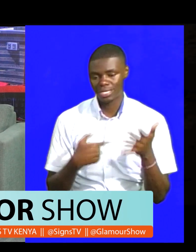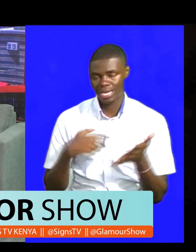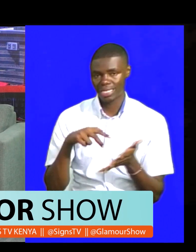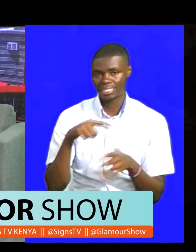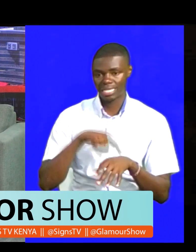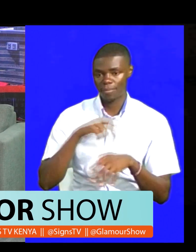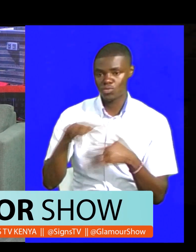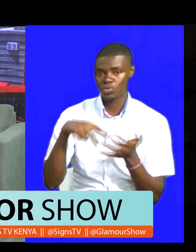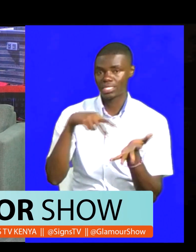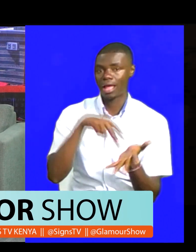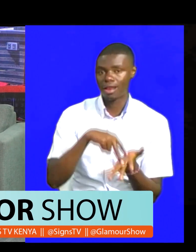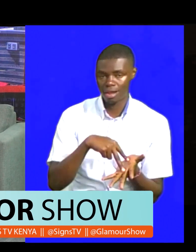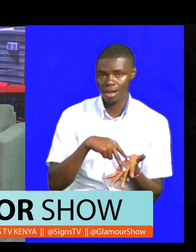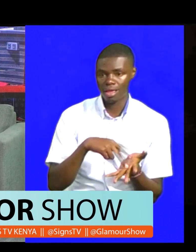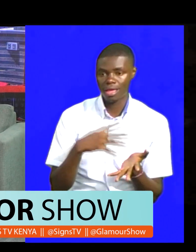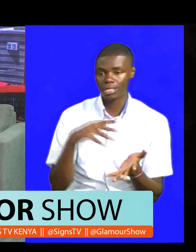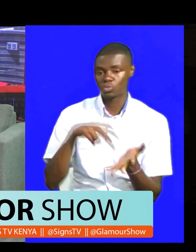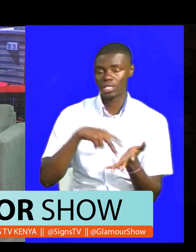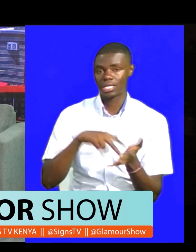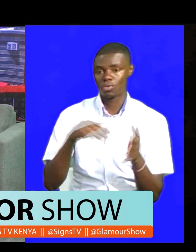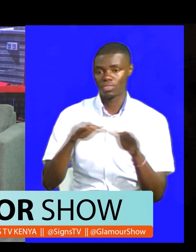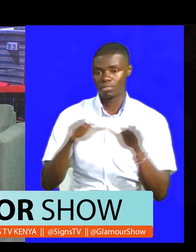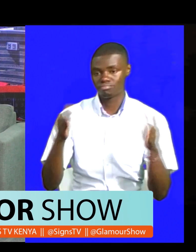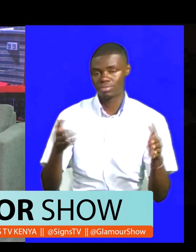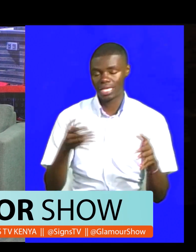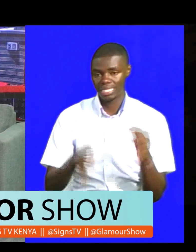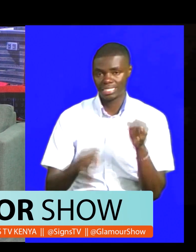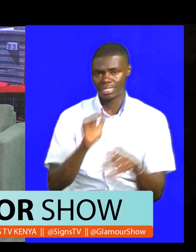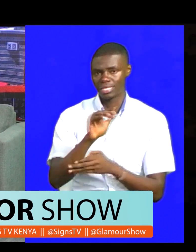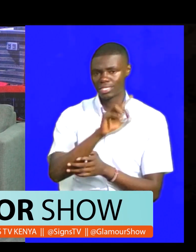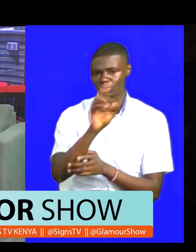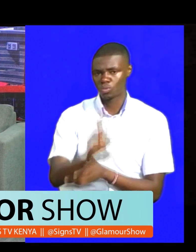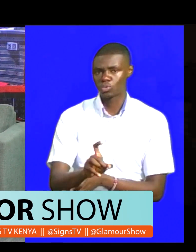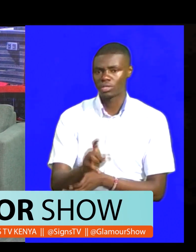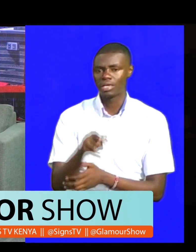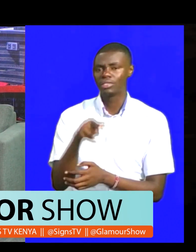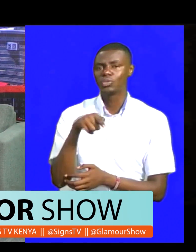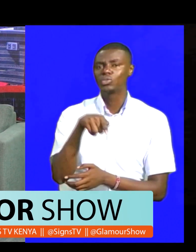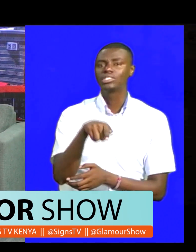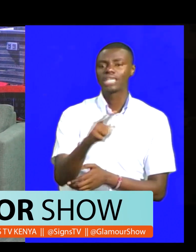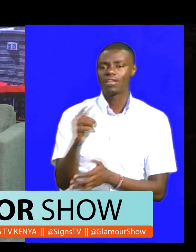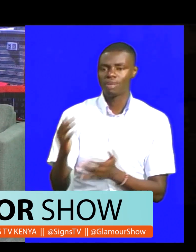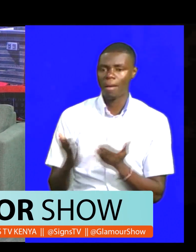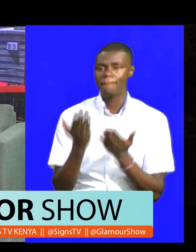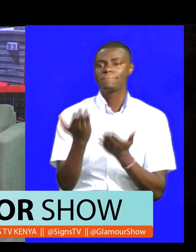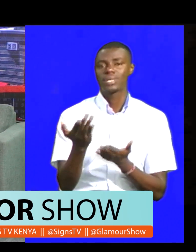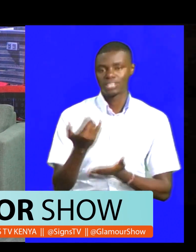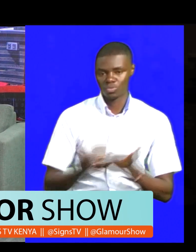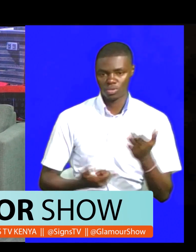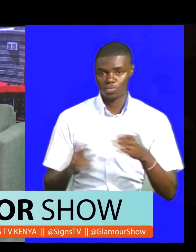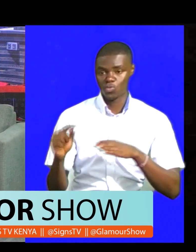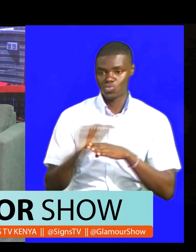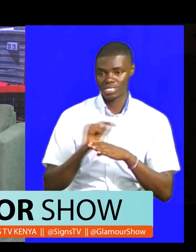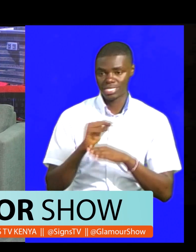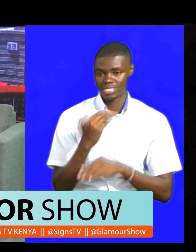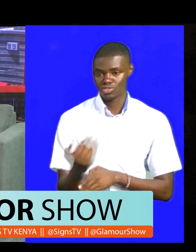that maybe let's say stage, and the judges ask you the question, what is it that you are going to present? So we train kids